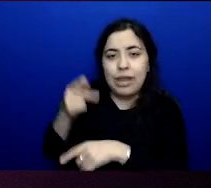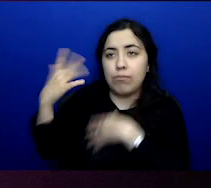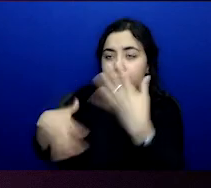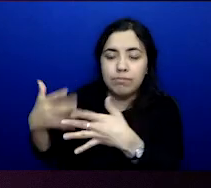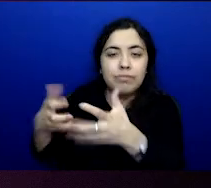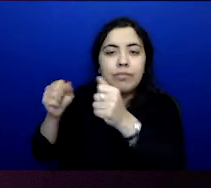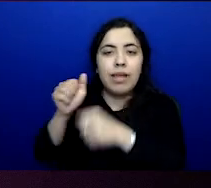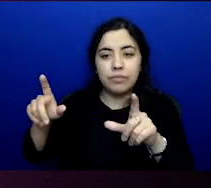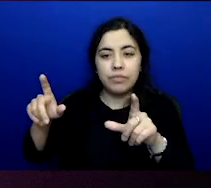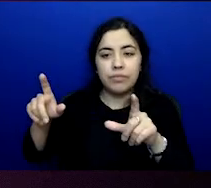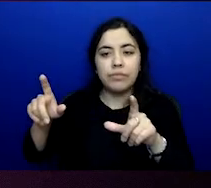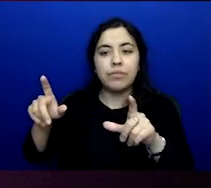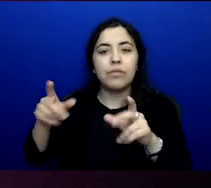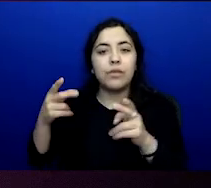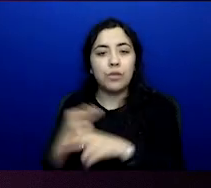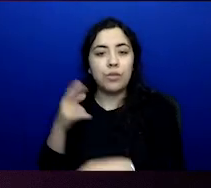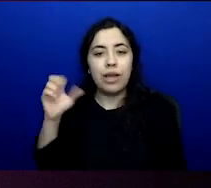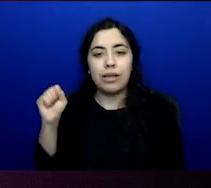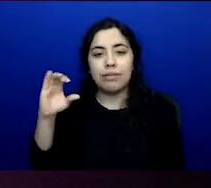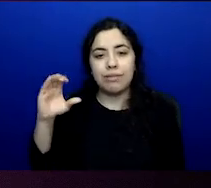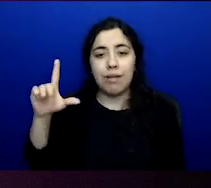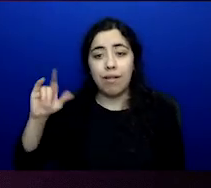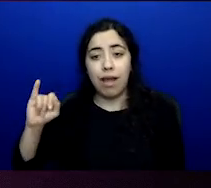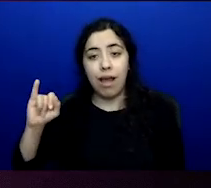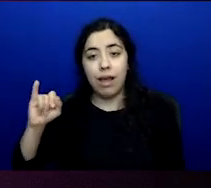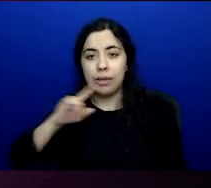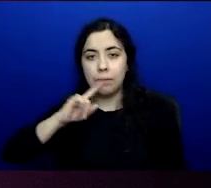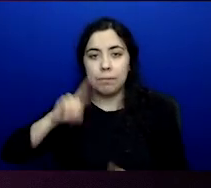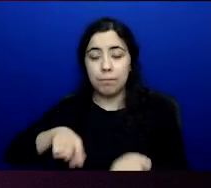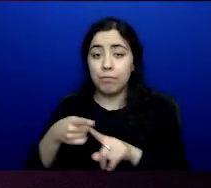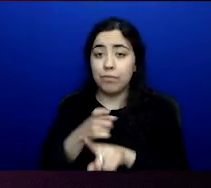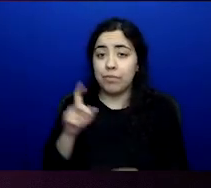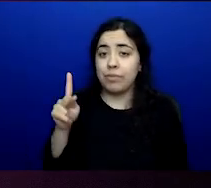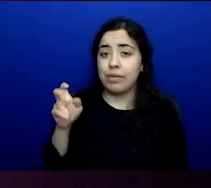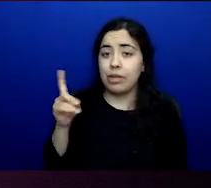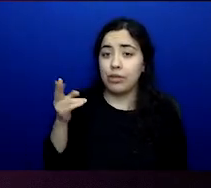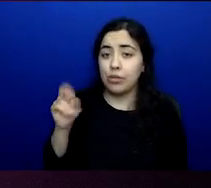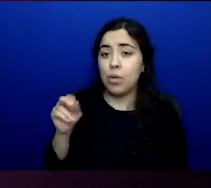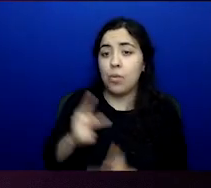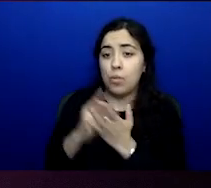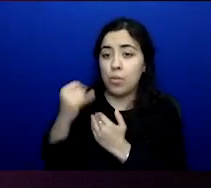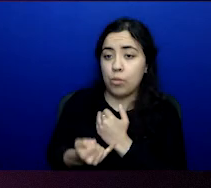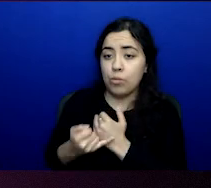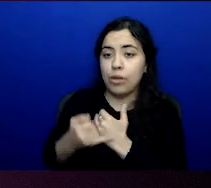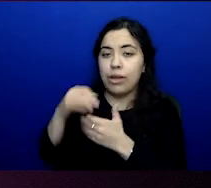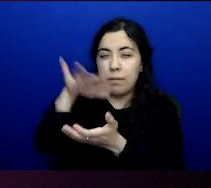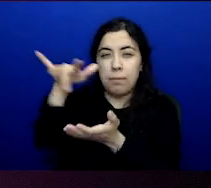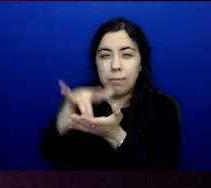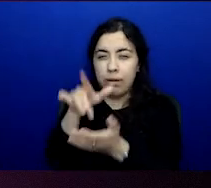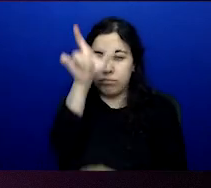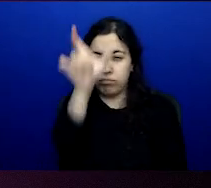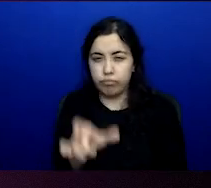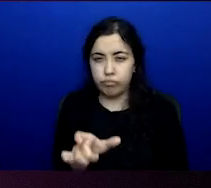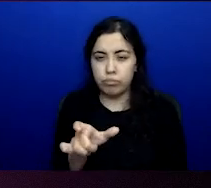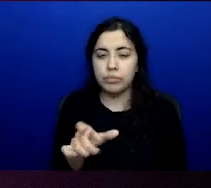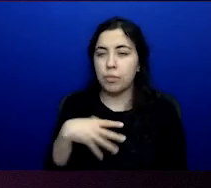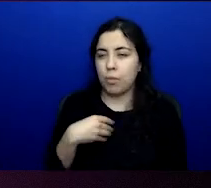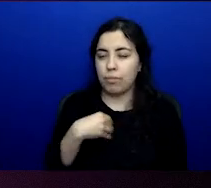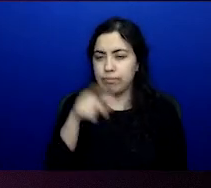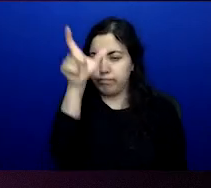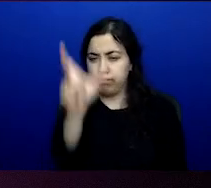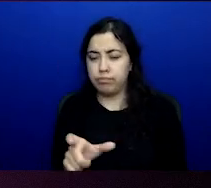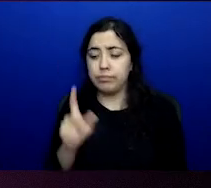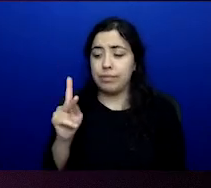app via this CLI command. And from the Kedro project, in the middle part, so the